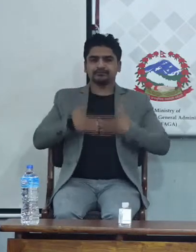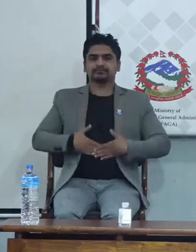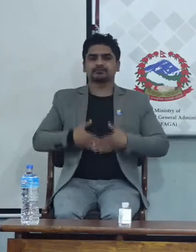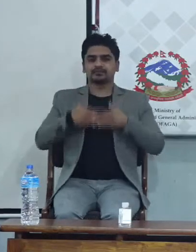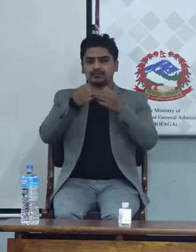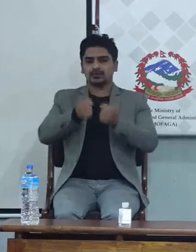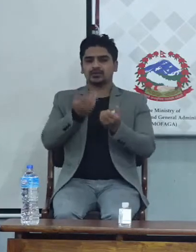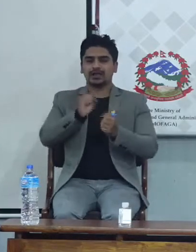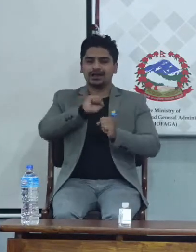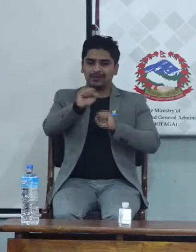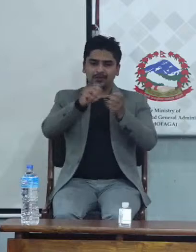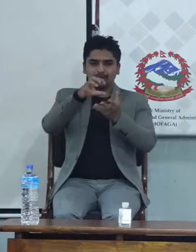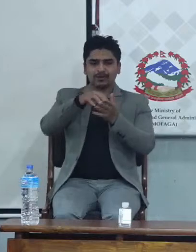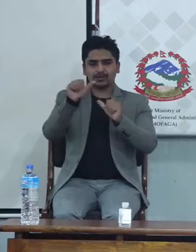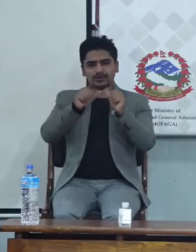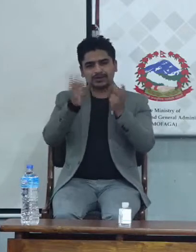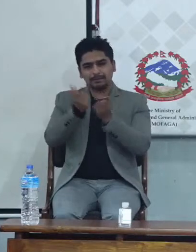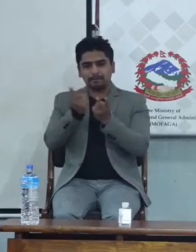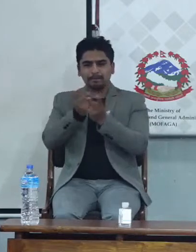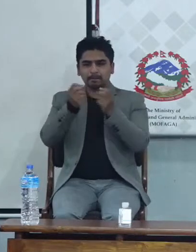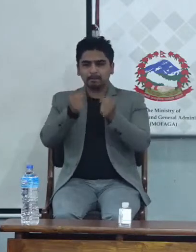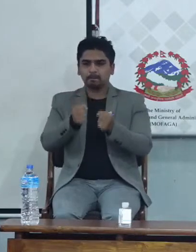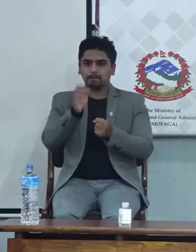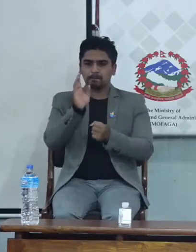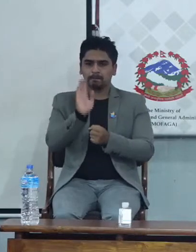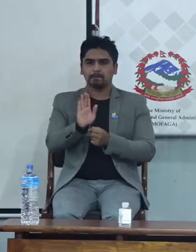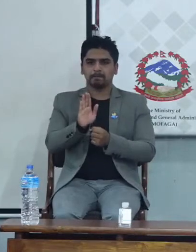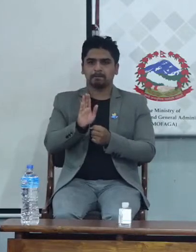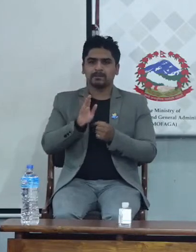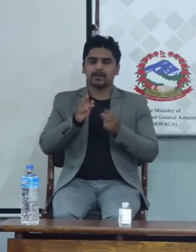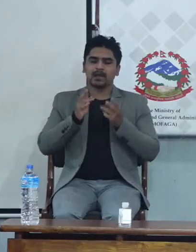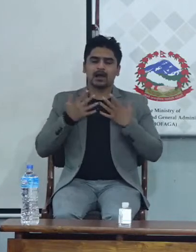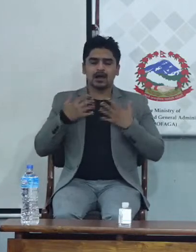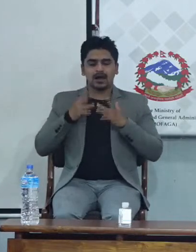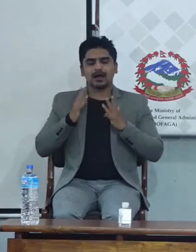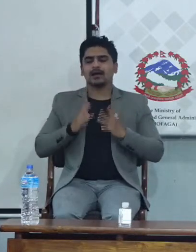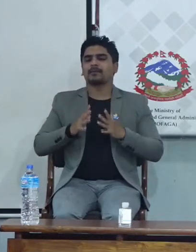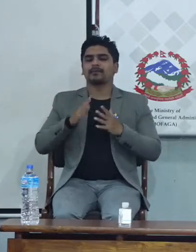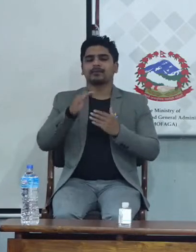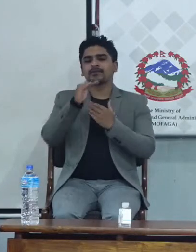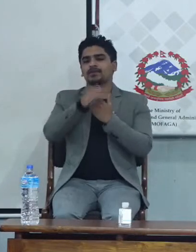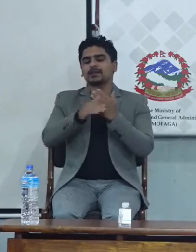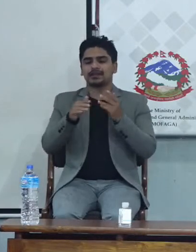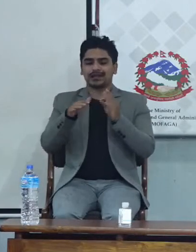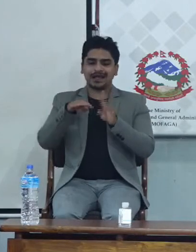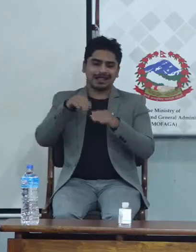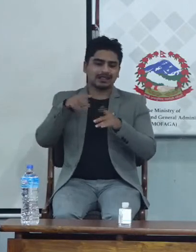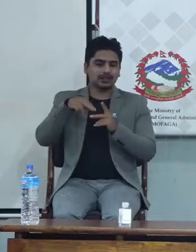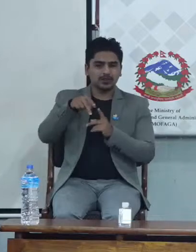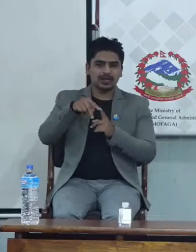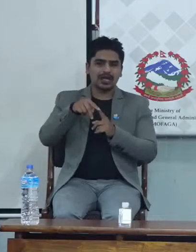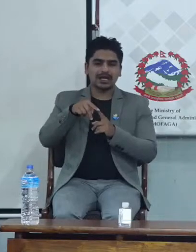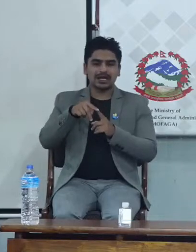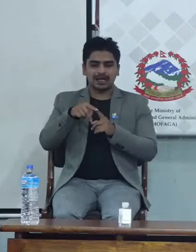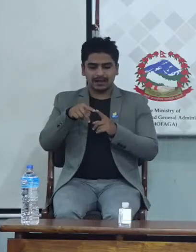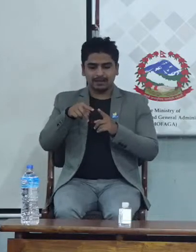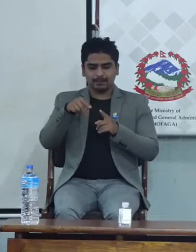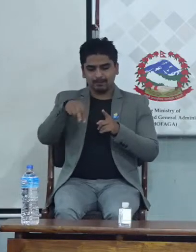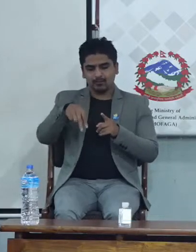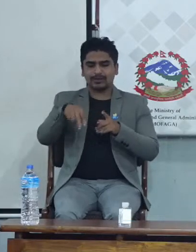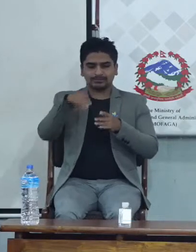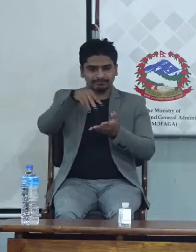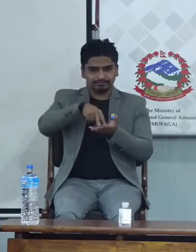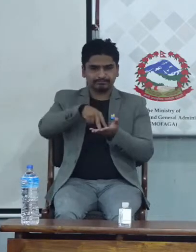Make yourself relaxed position, and the way you feel comfortable, please make yourself